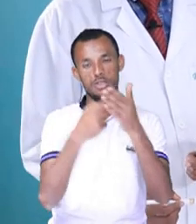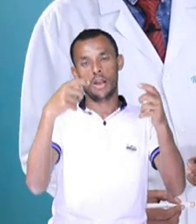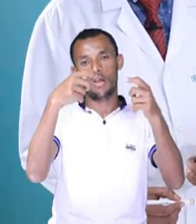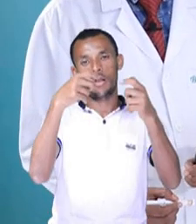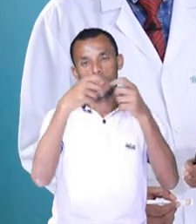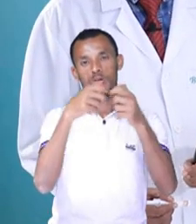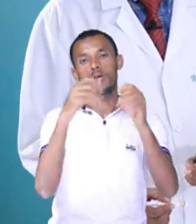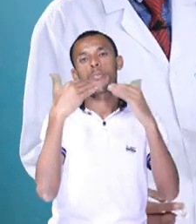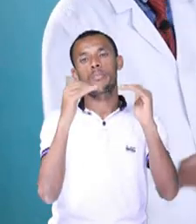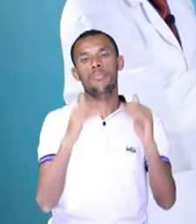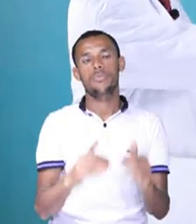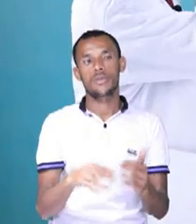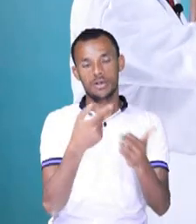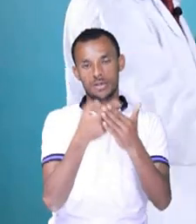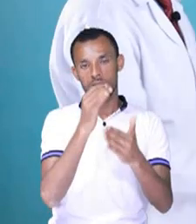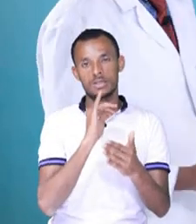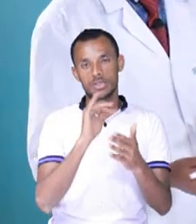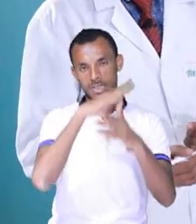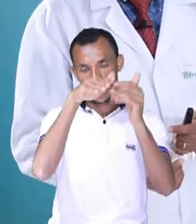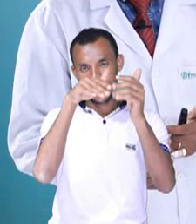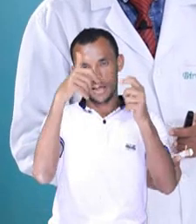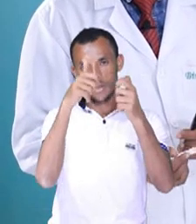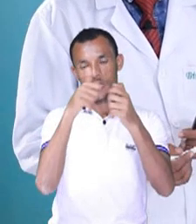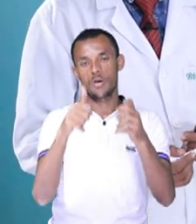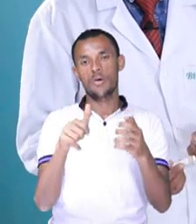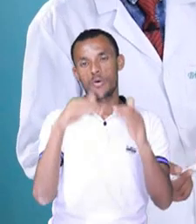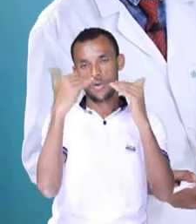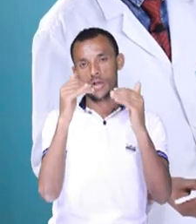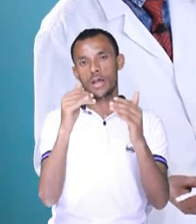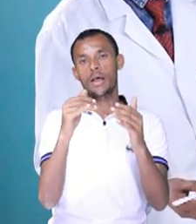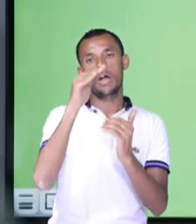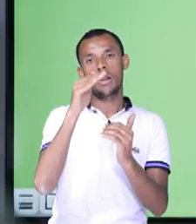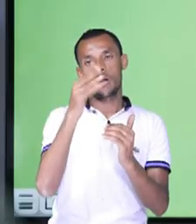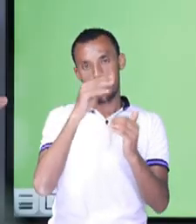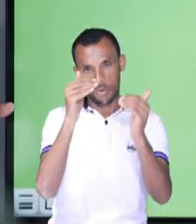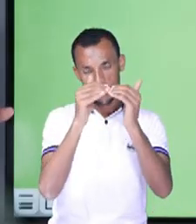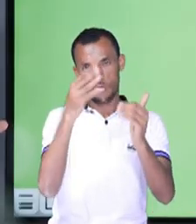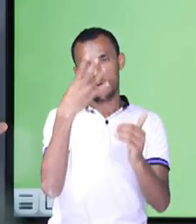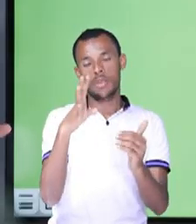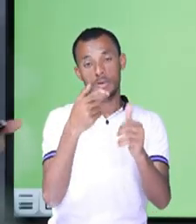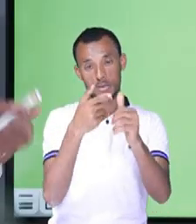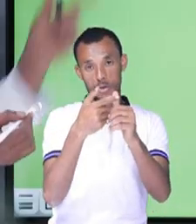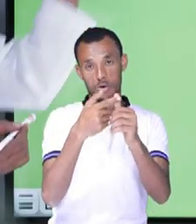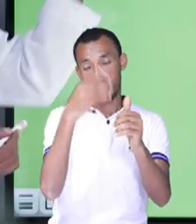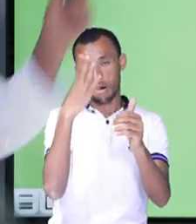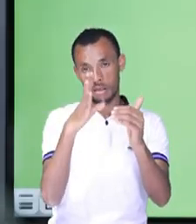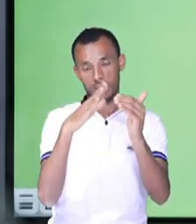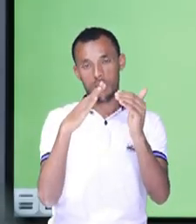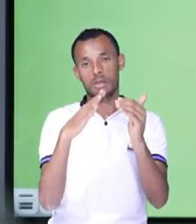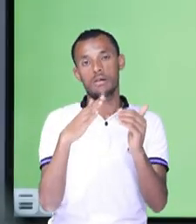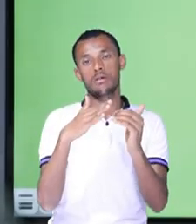electron configuration. Therefore, this is the electron configurations of diatomic species. The first one is less than or equals to 40. The other one